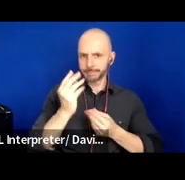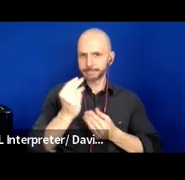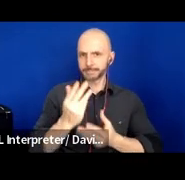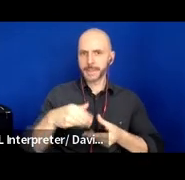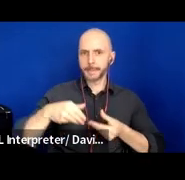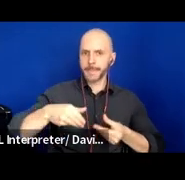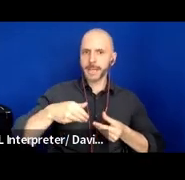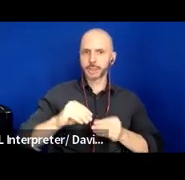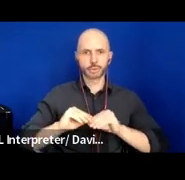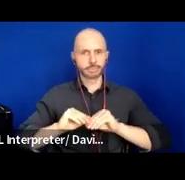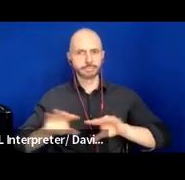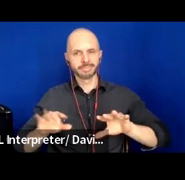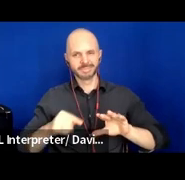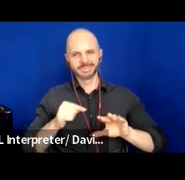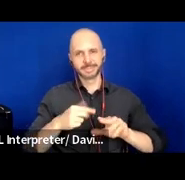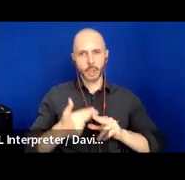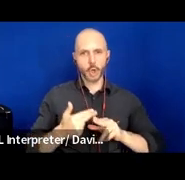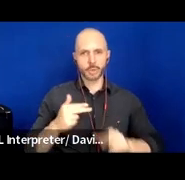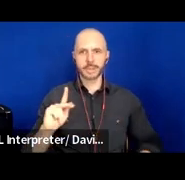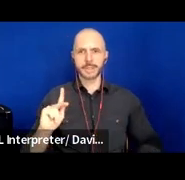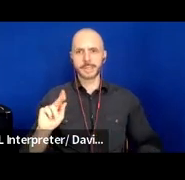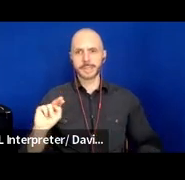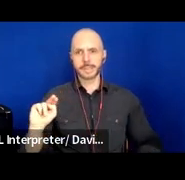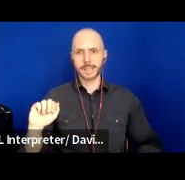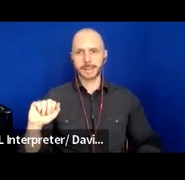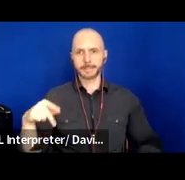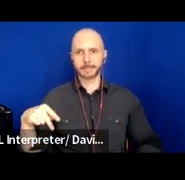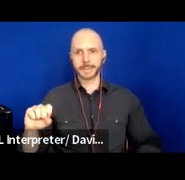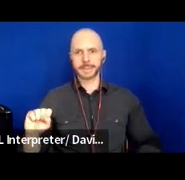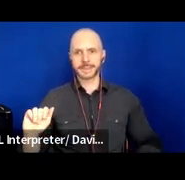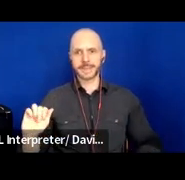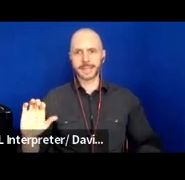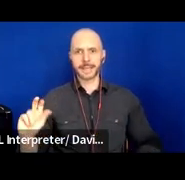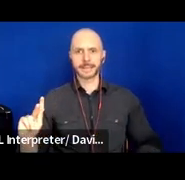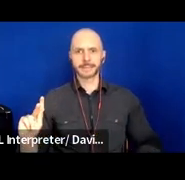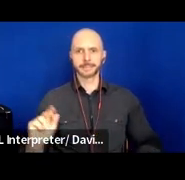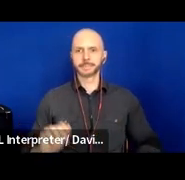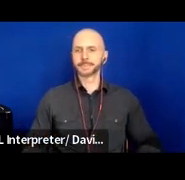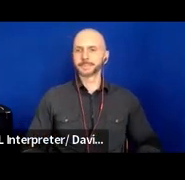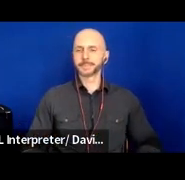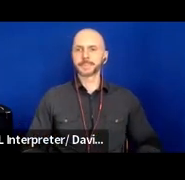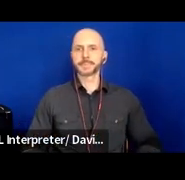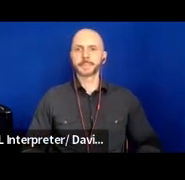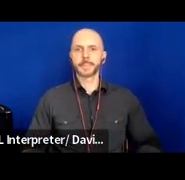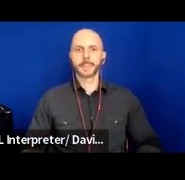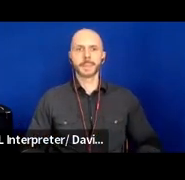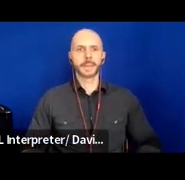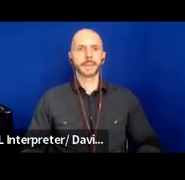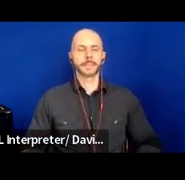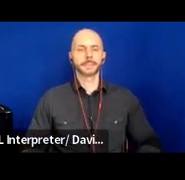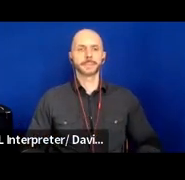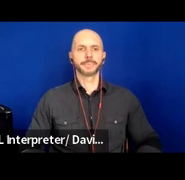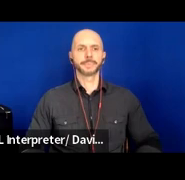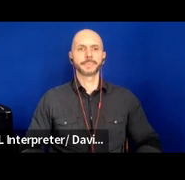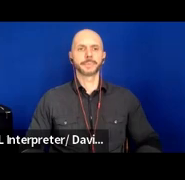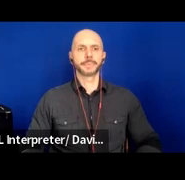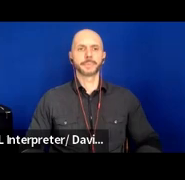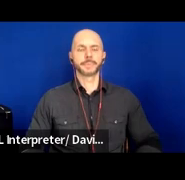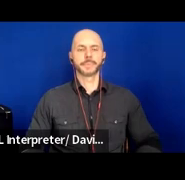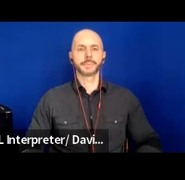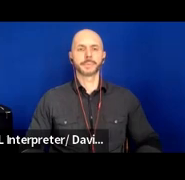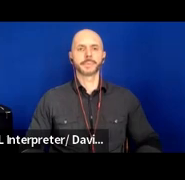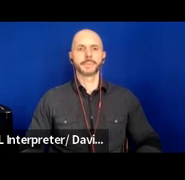And so just to say, as we're moving to wrapping us up, is that, again, privilege, you know, and again, if you think